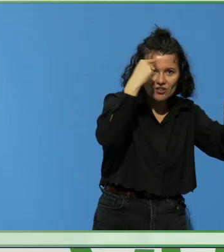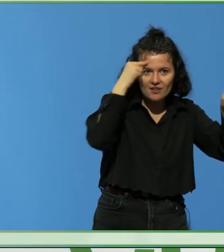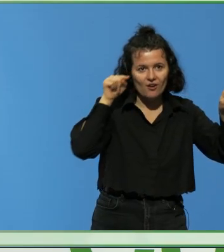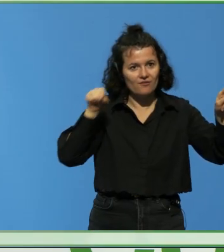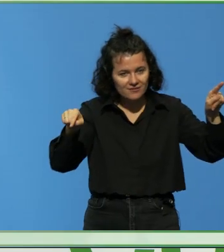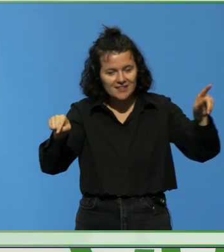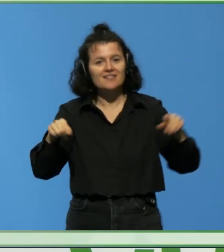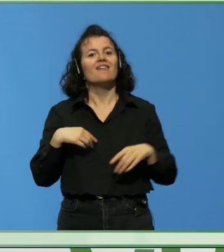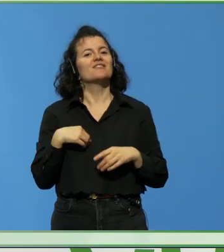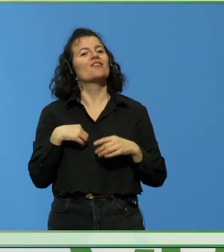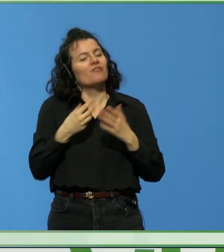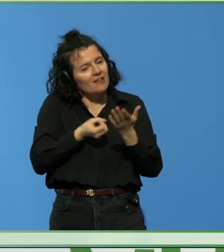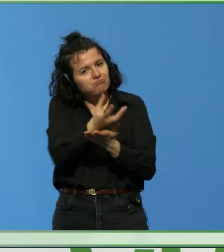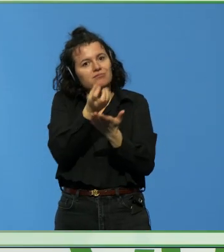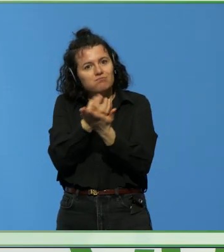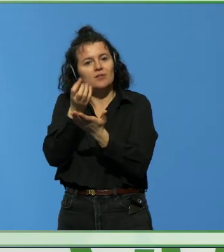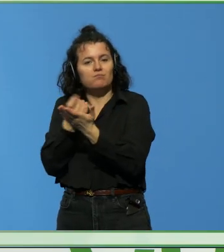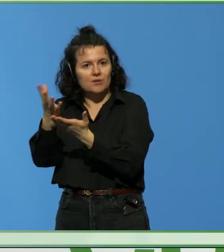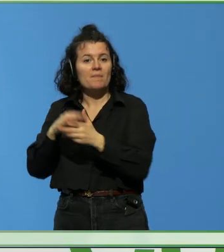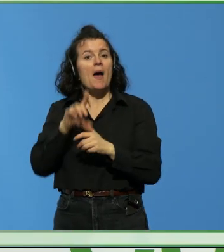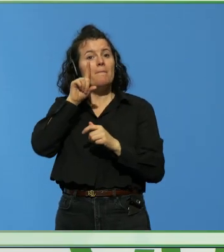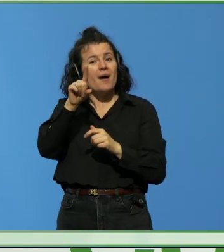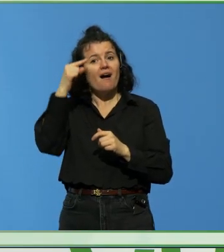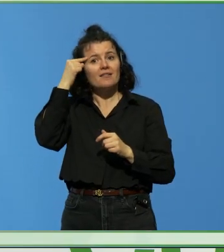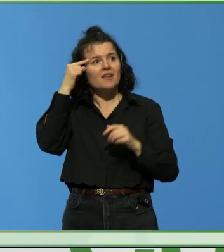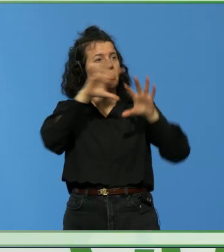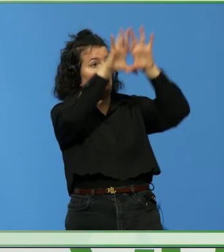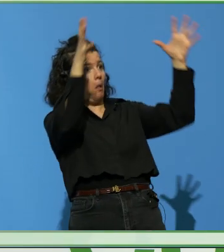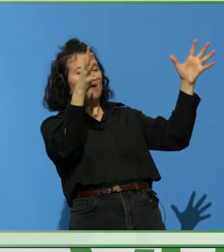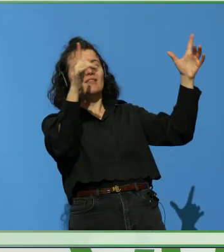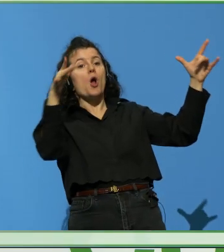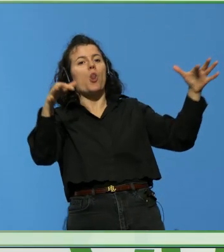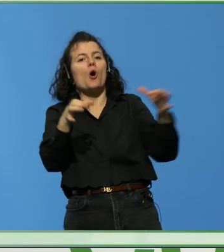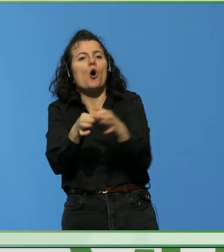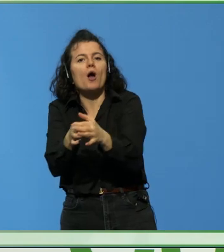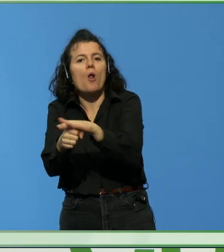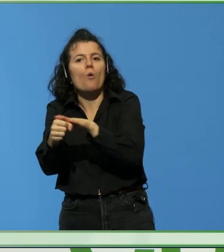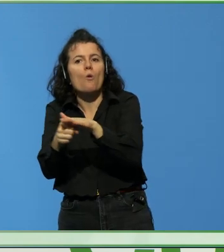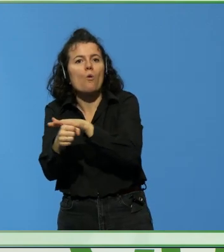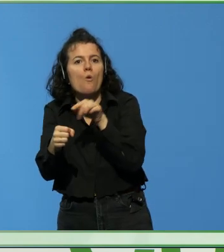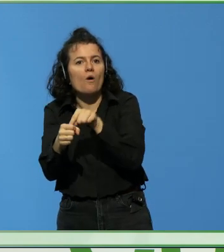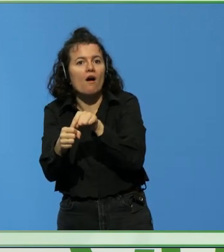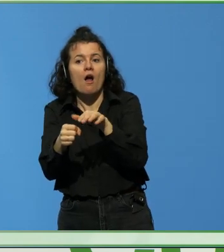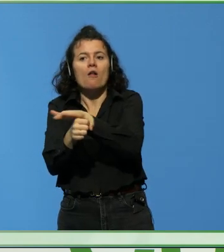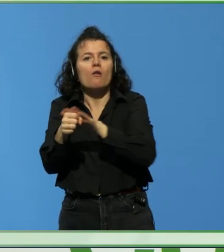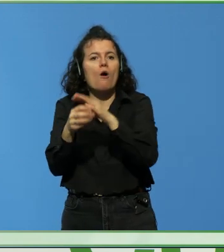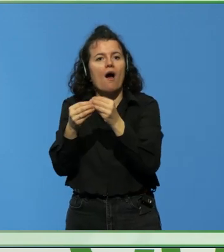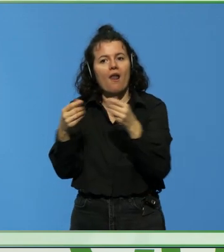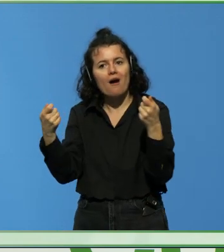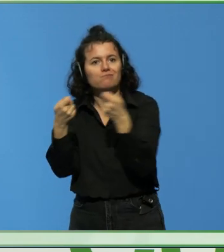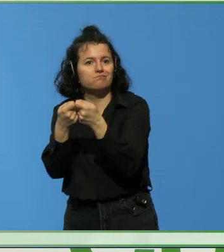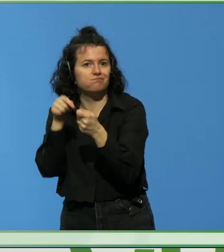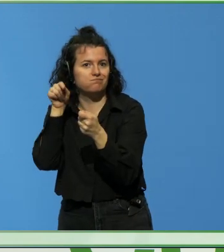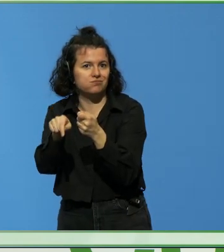like using the local interventions, engaging the local voices. When we say nothing about us without